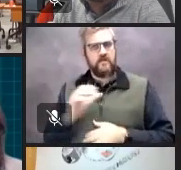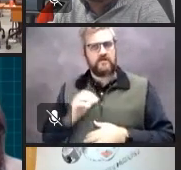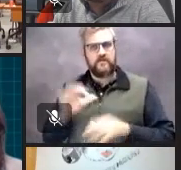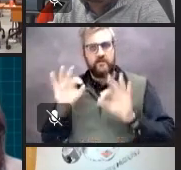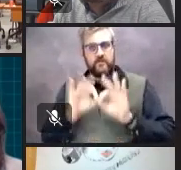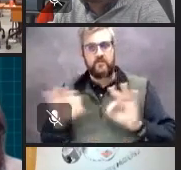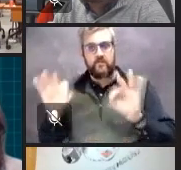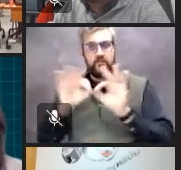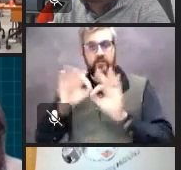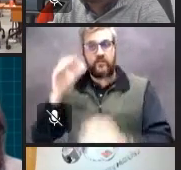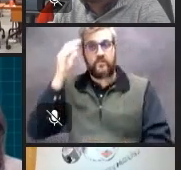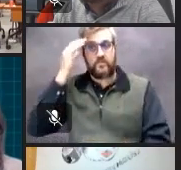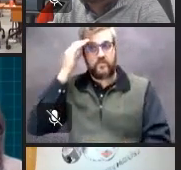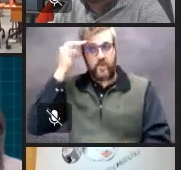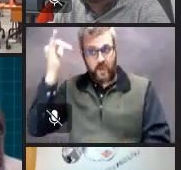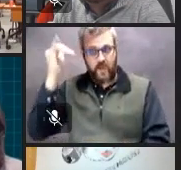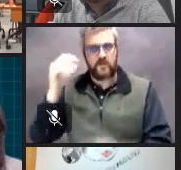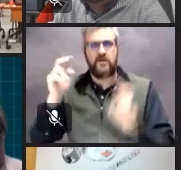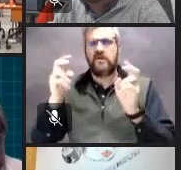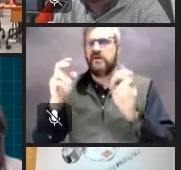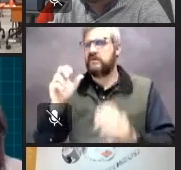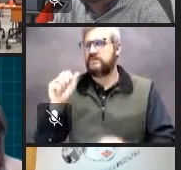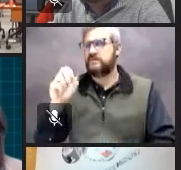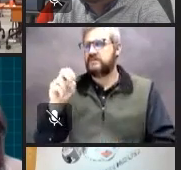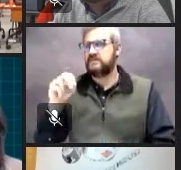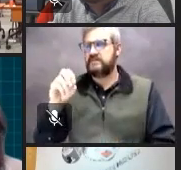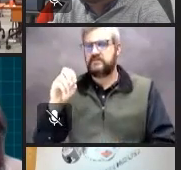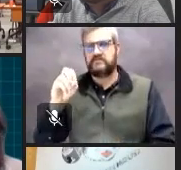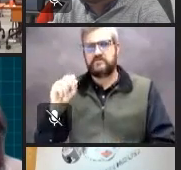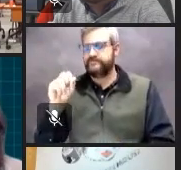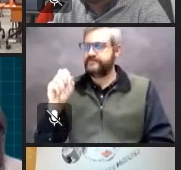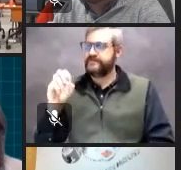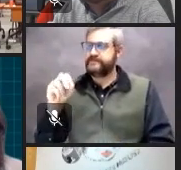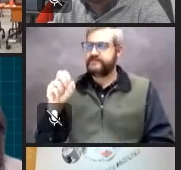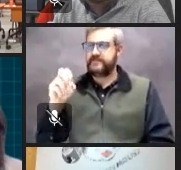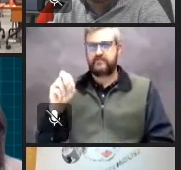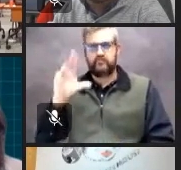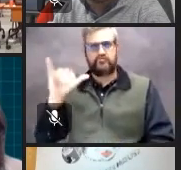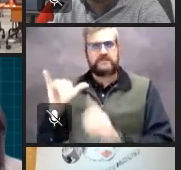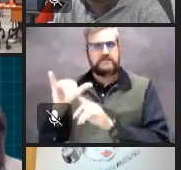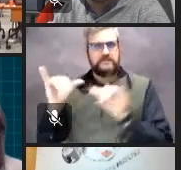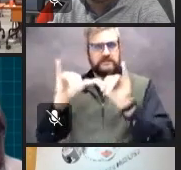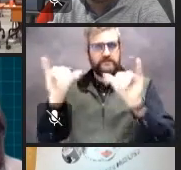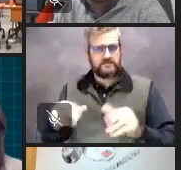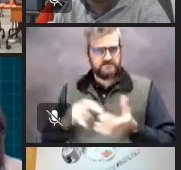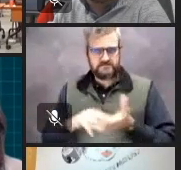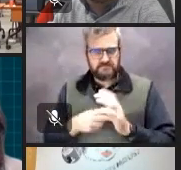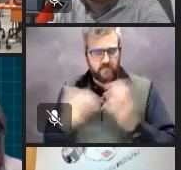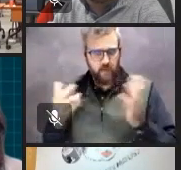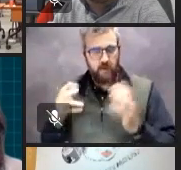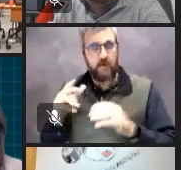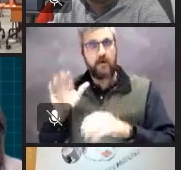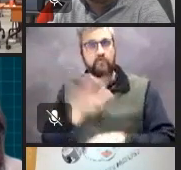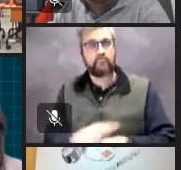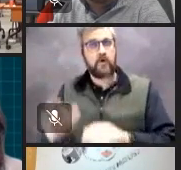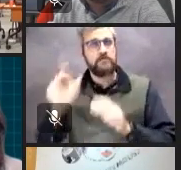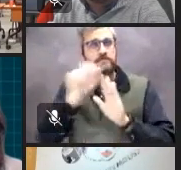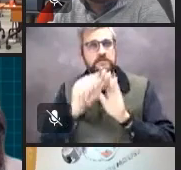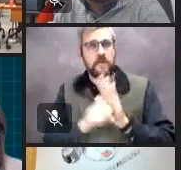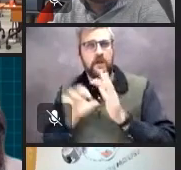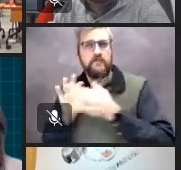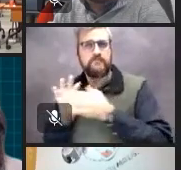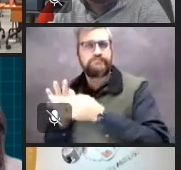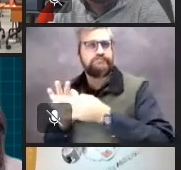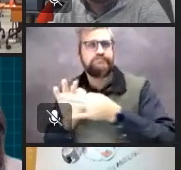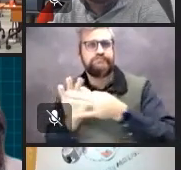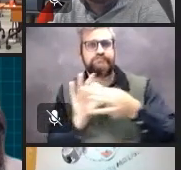of sensory system for us, where we've got these connections throughout the state, all sorts of different perspectives